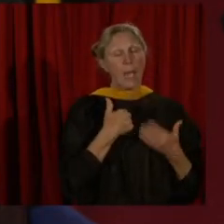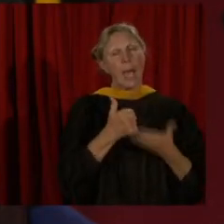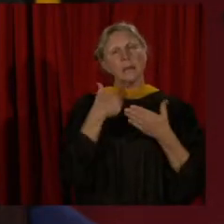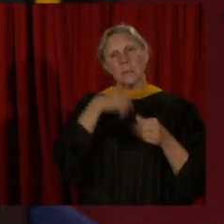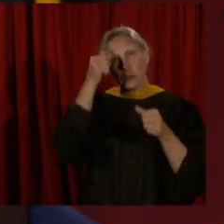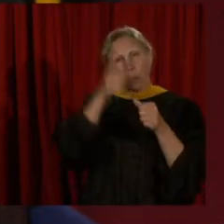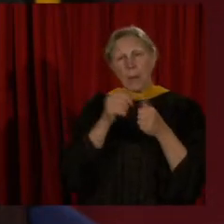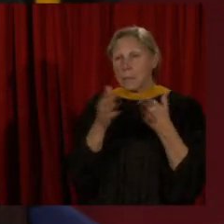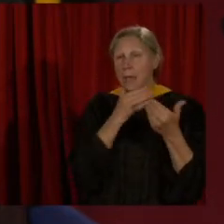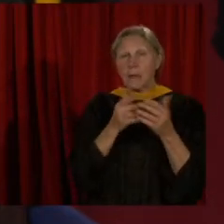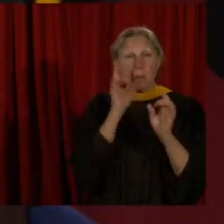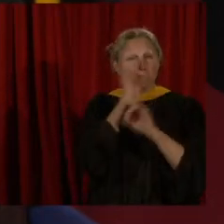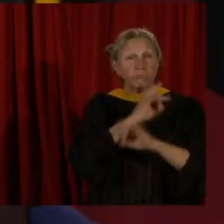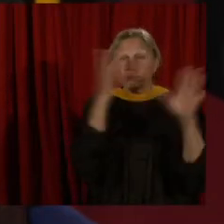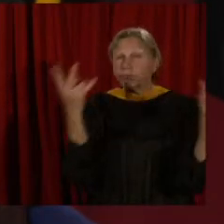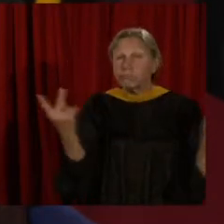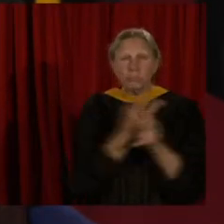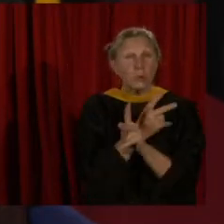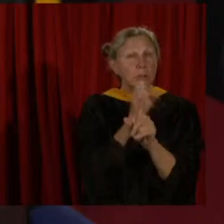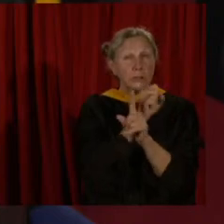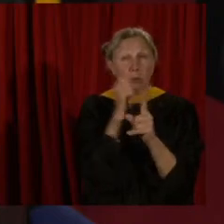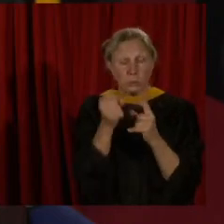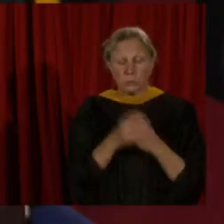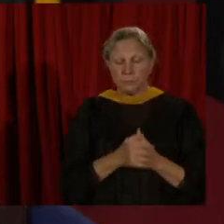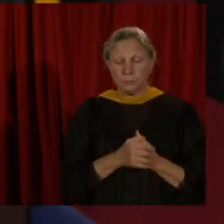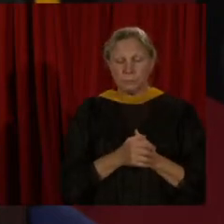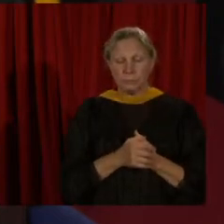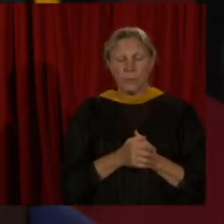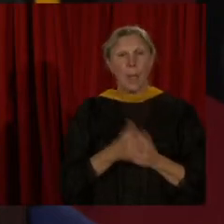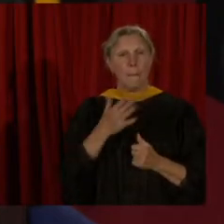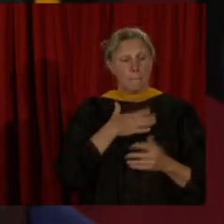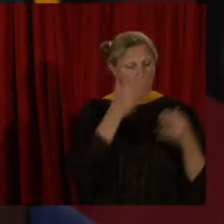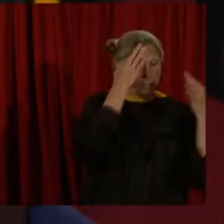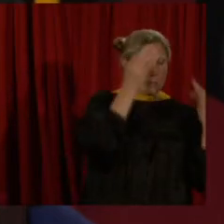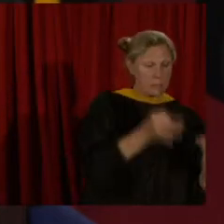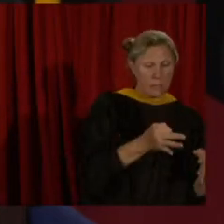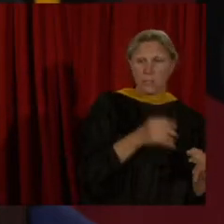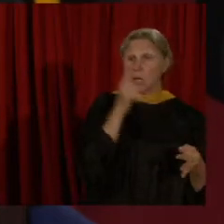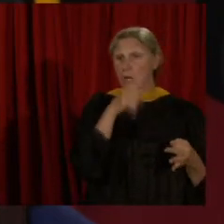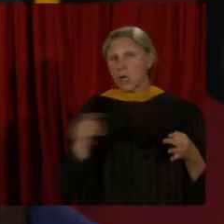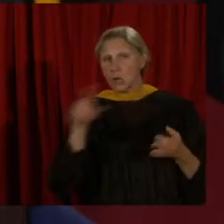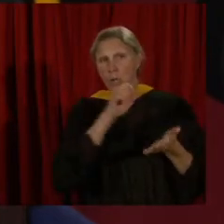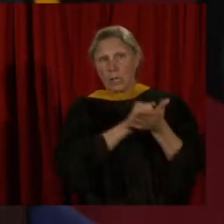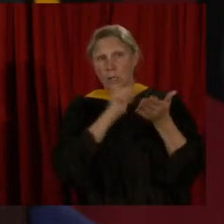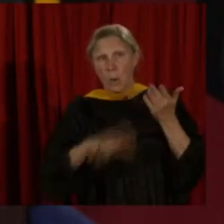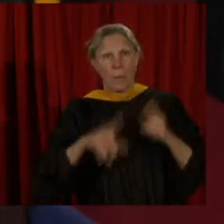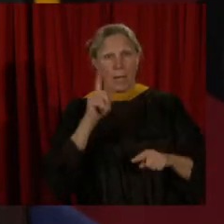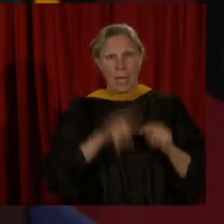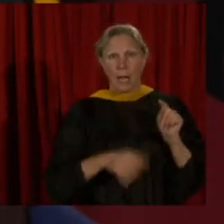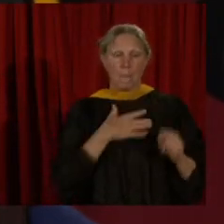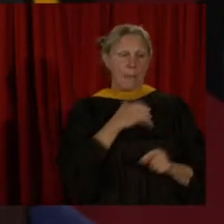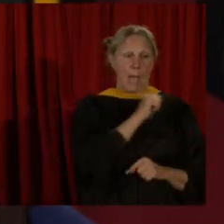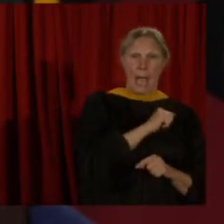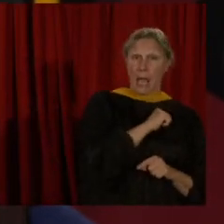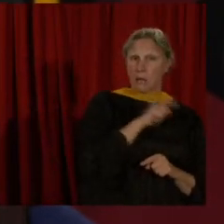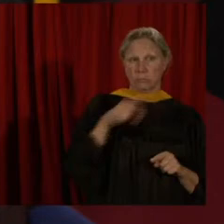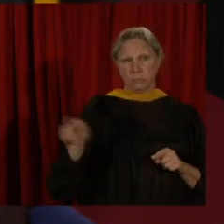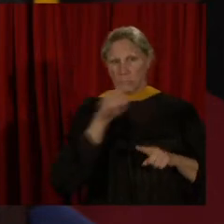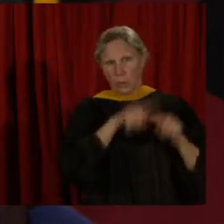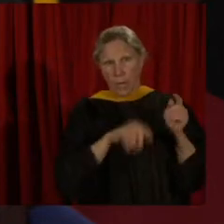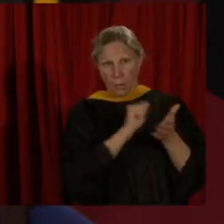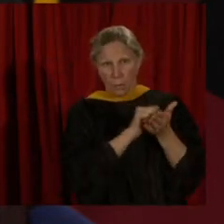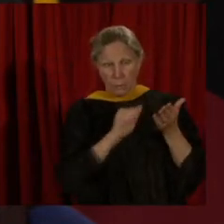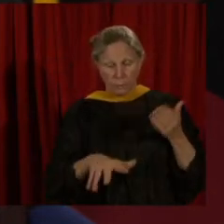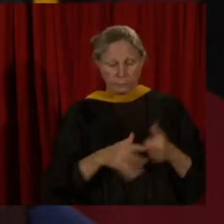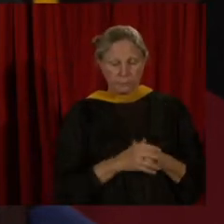most challenging of circumstances, no one can take away your positive attitude. Think